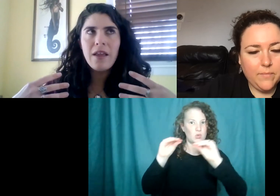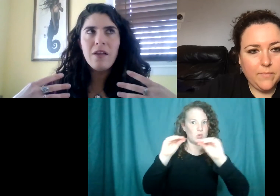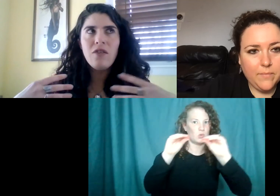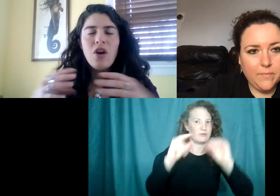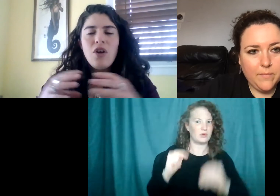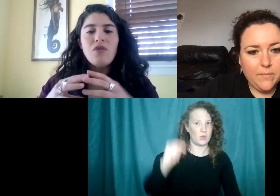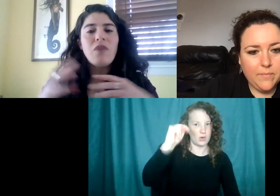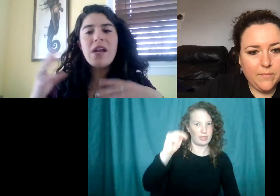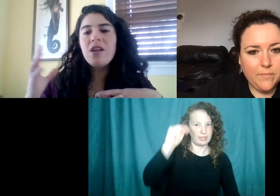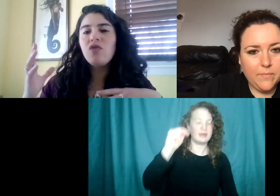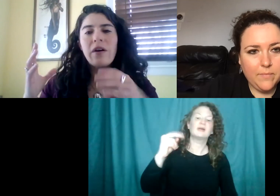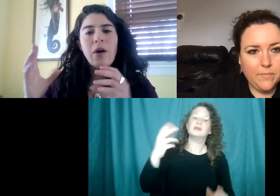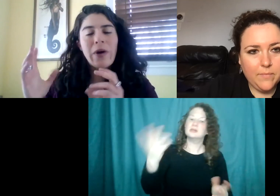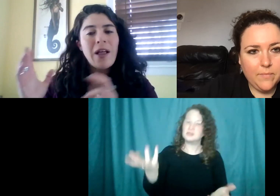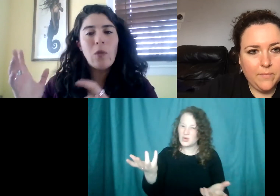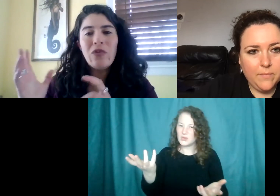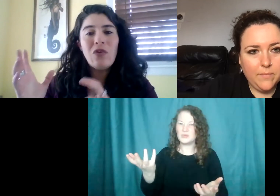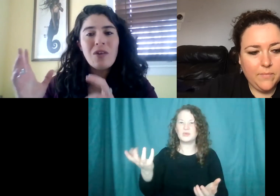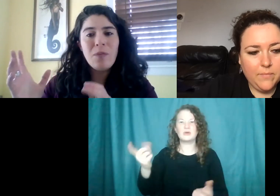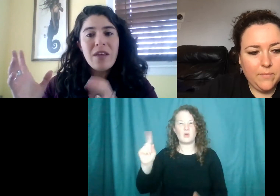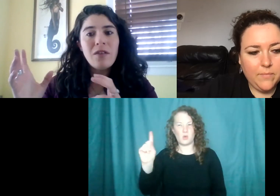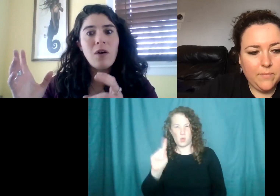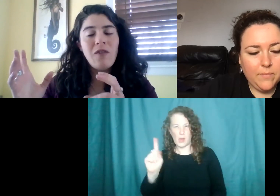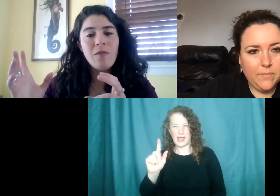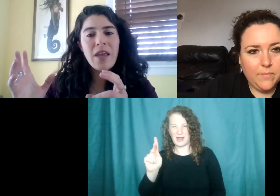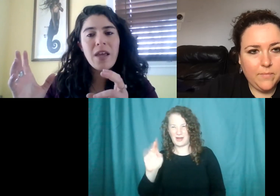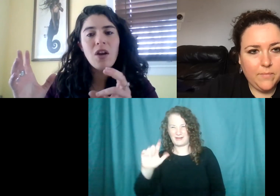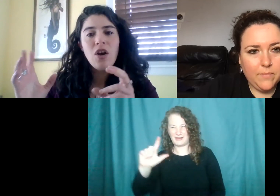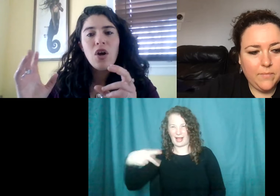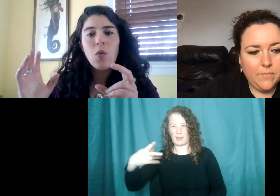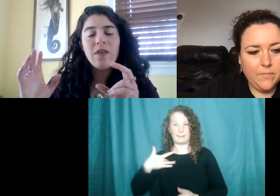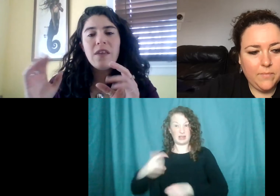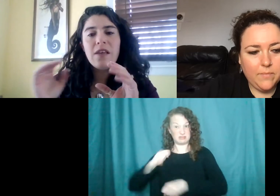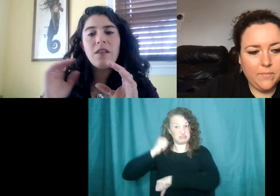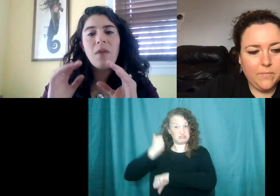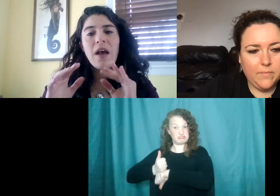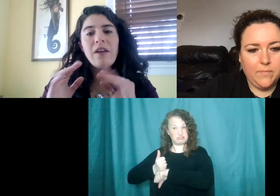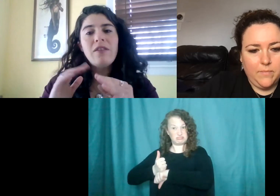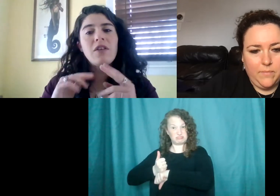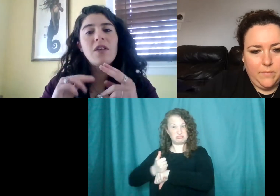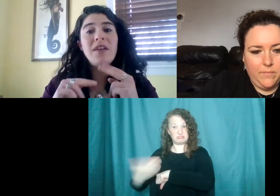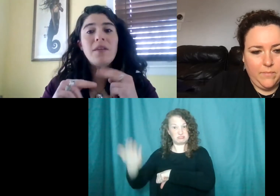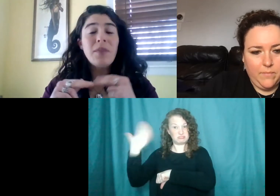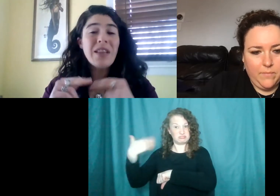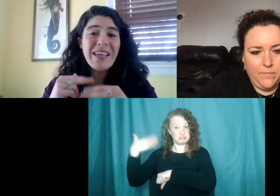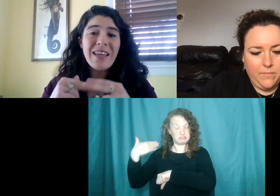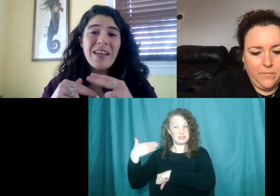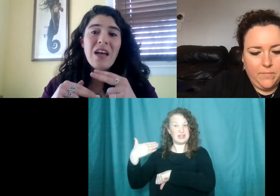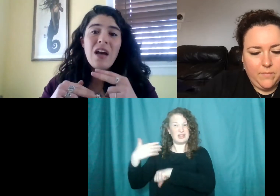at is the range where our kelps used to be in the Gulf of Maine. We're seeing them kind of start to be